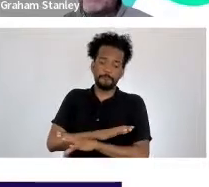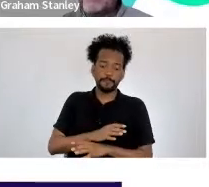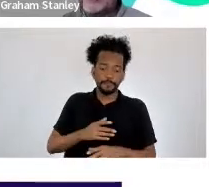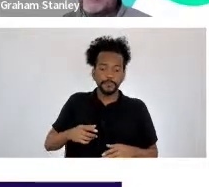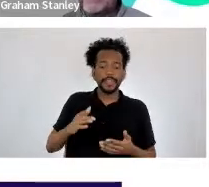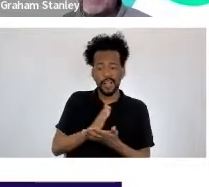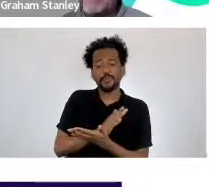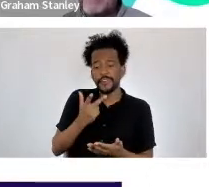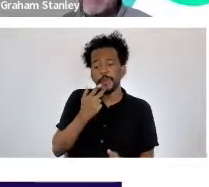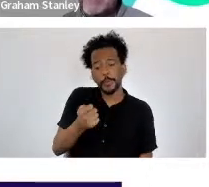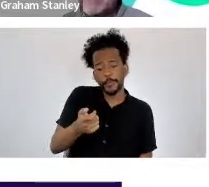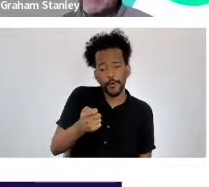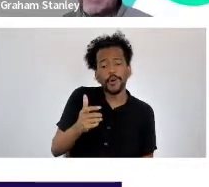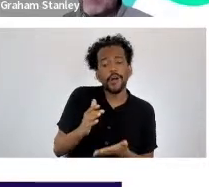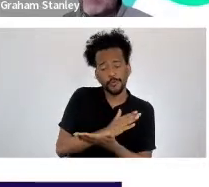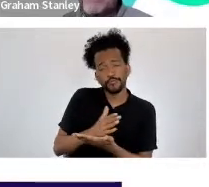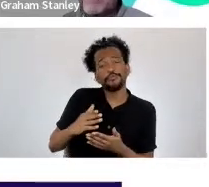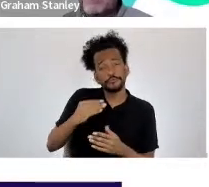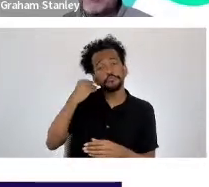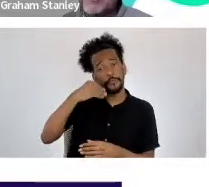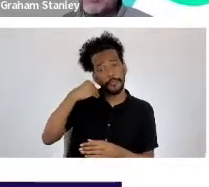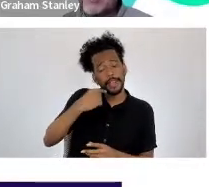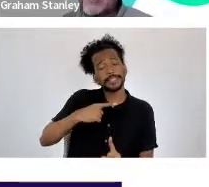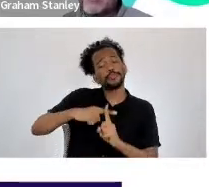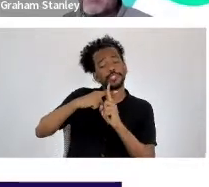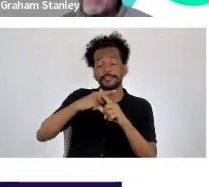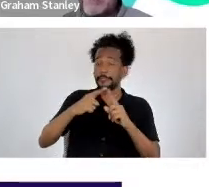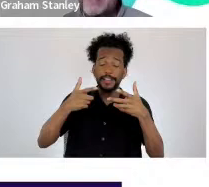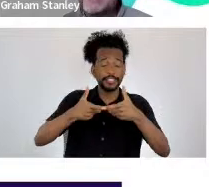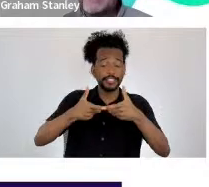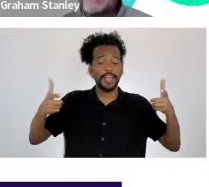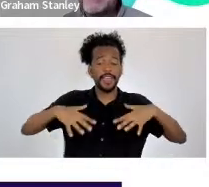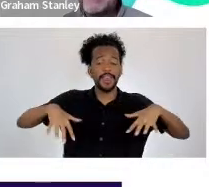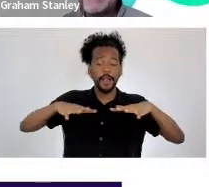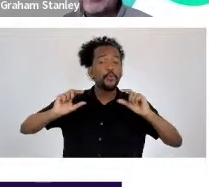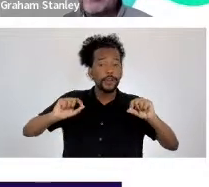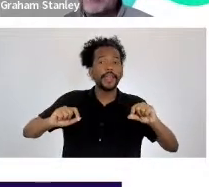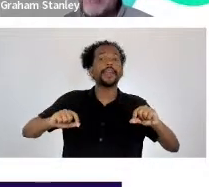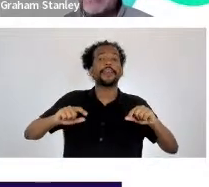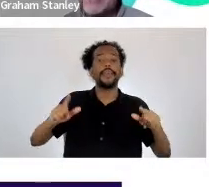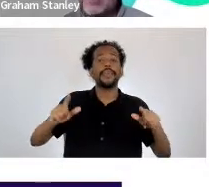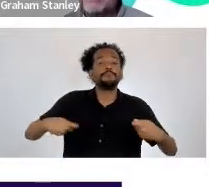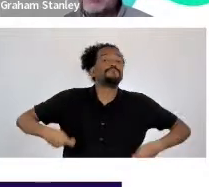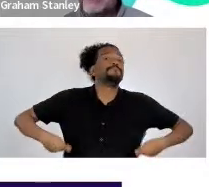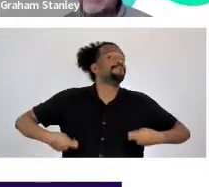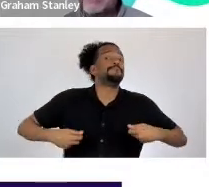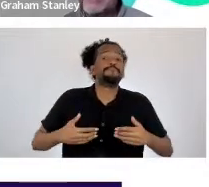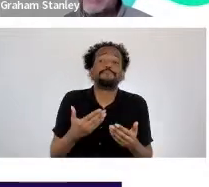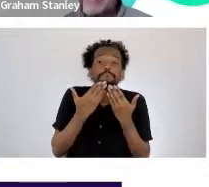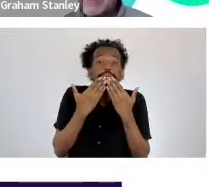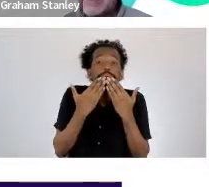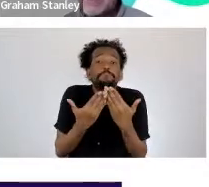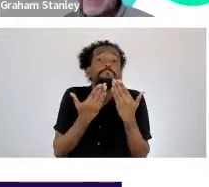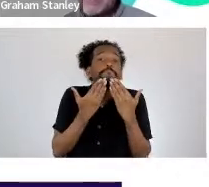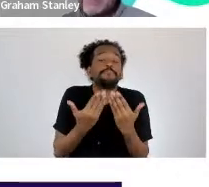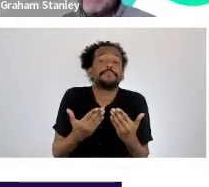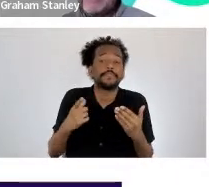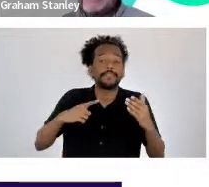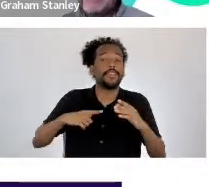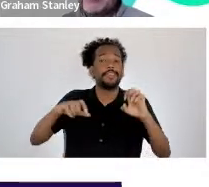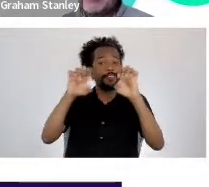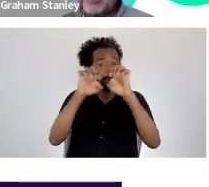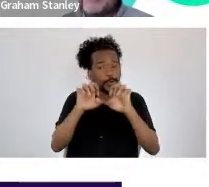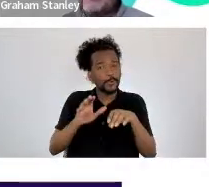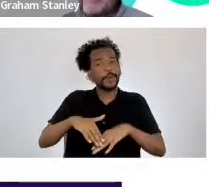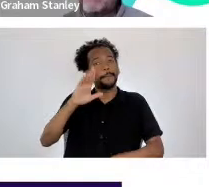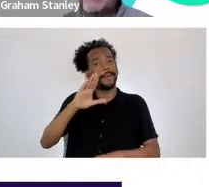the overarching theme is a call for more structured and comprehensive training opportunities. And I think